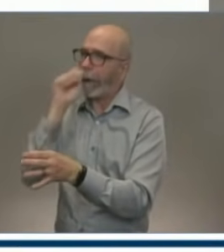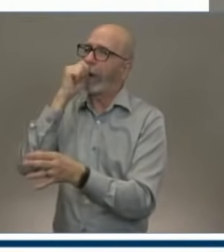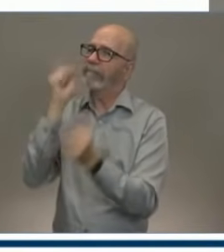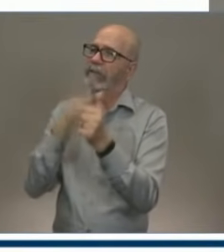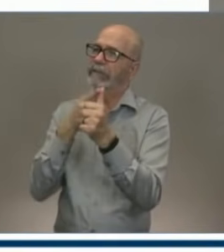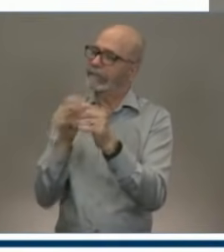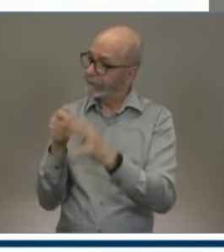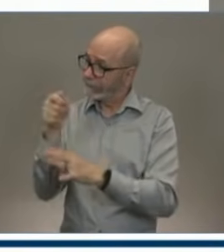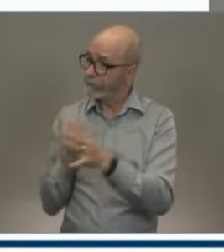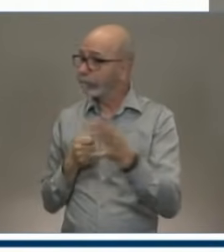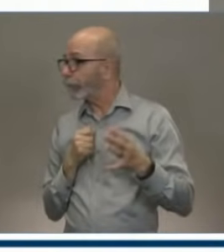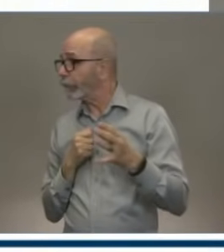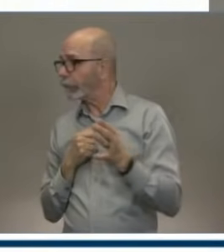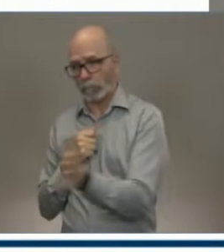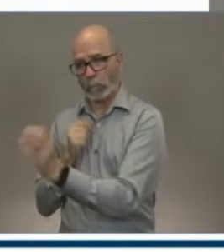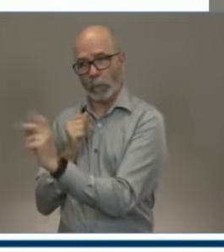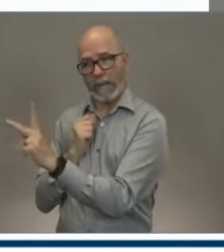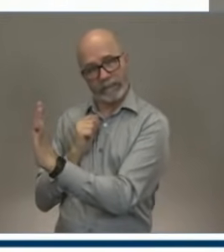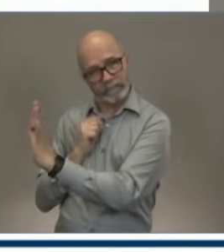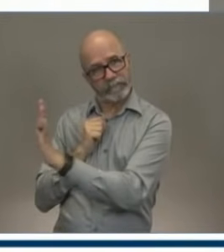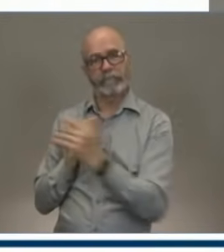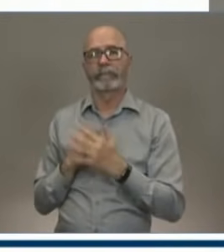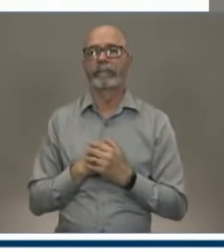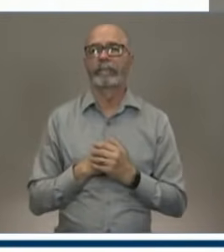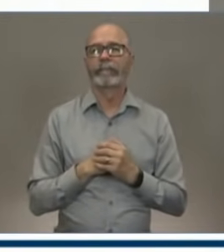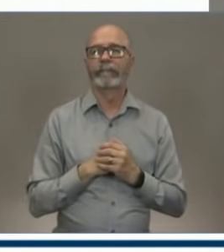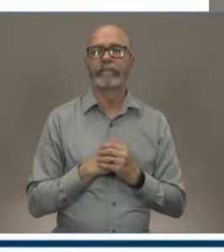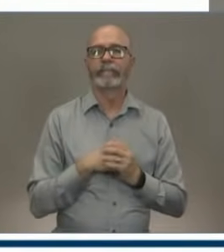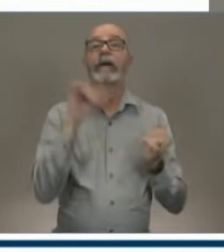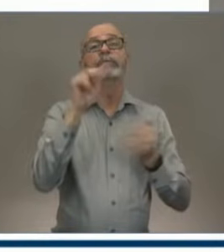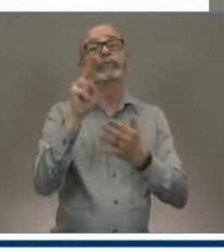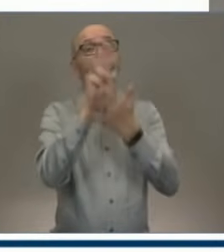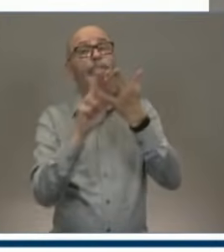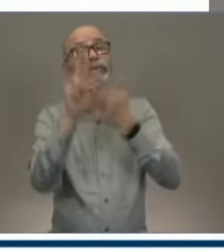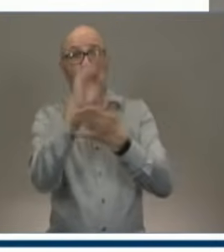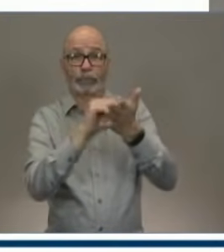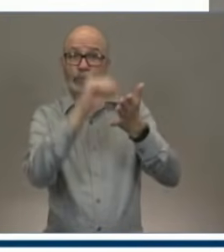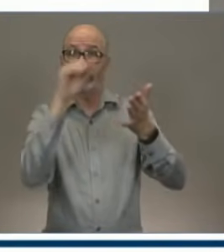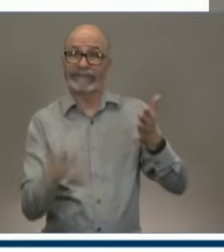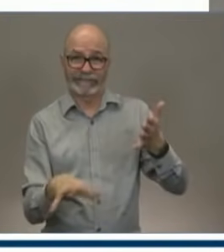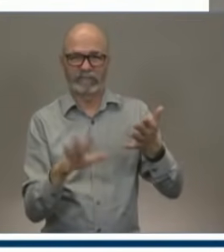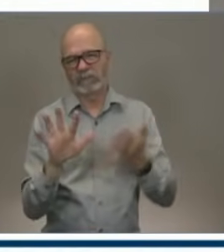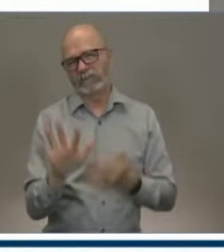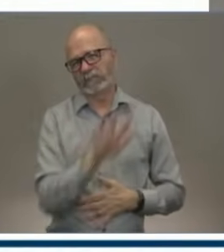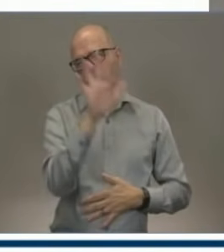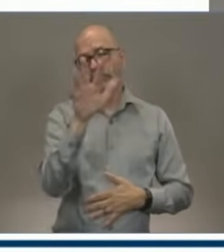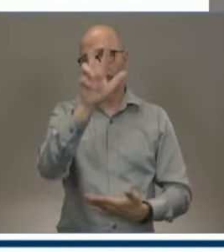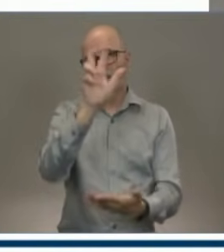seen slightly over 3,500 post-secondary students arrive